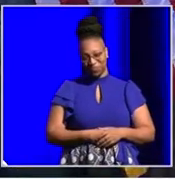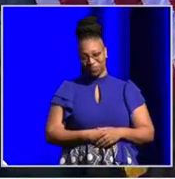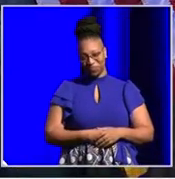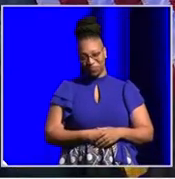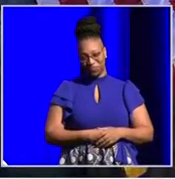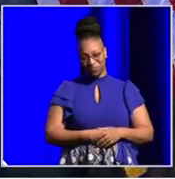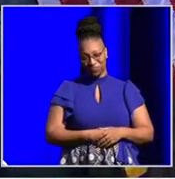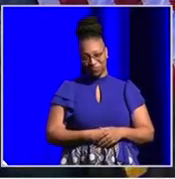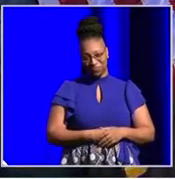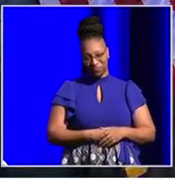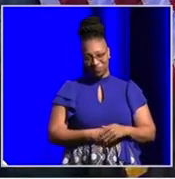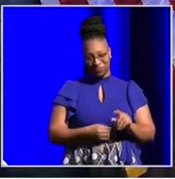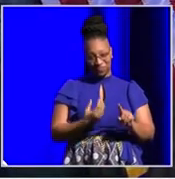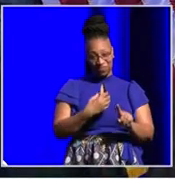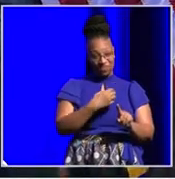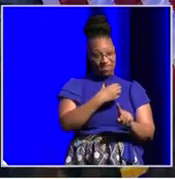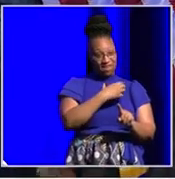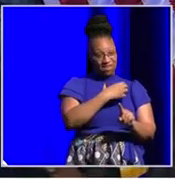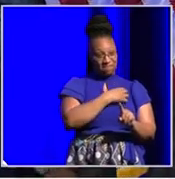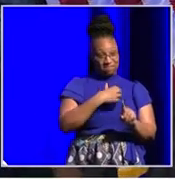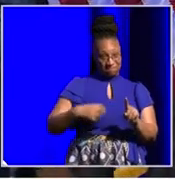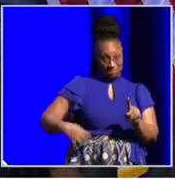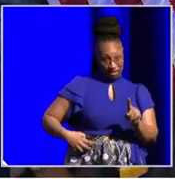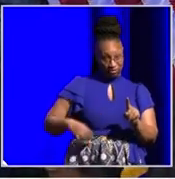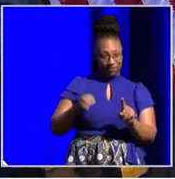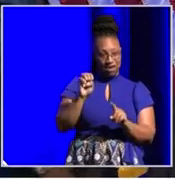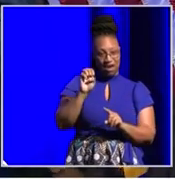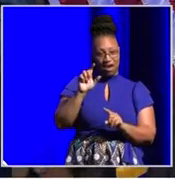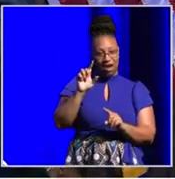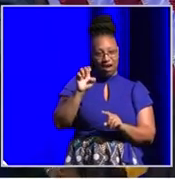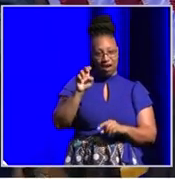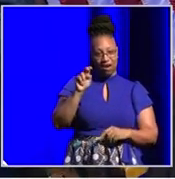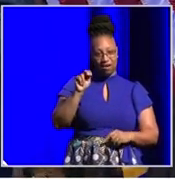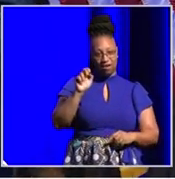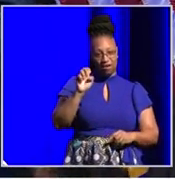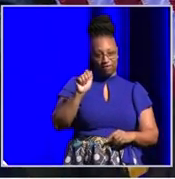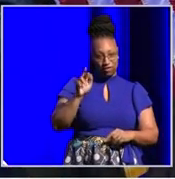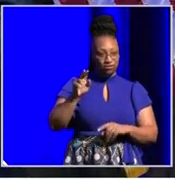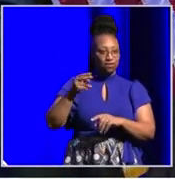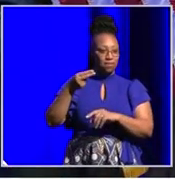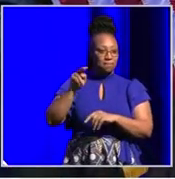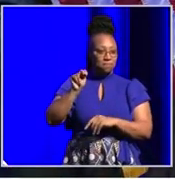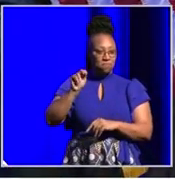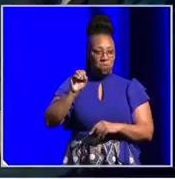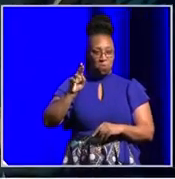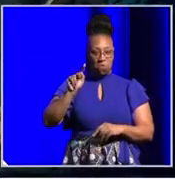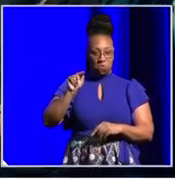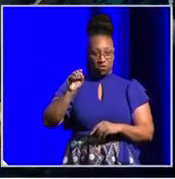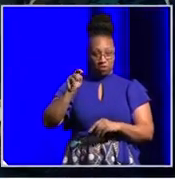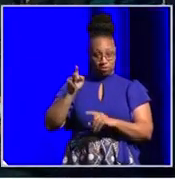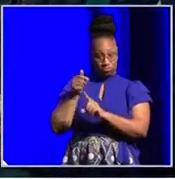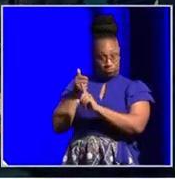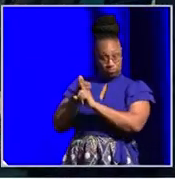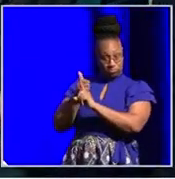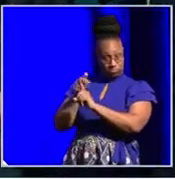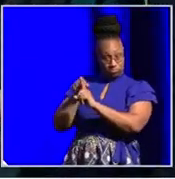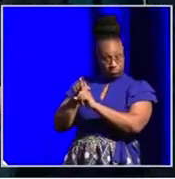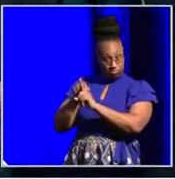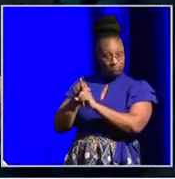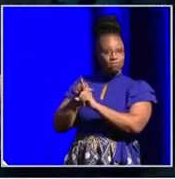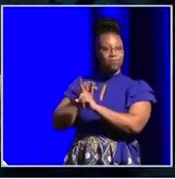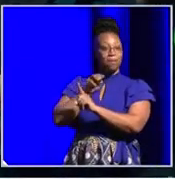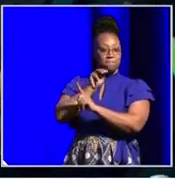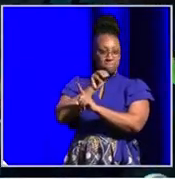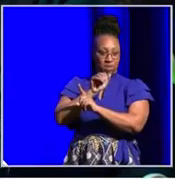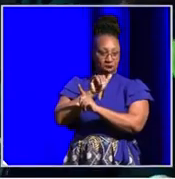Salvador to the U.S., Milena Mayorga. You know, again, hold your applause. We have a long list. The U.K. ambassador